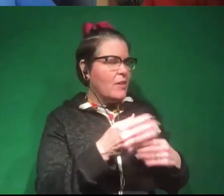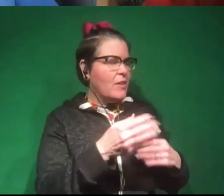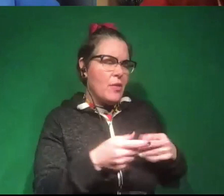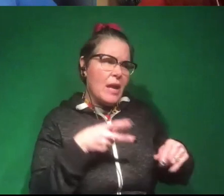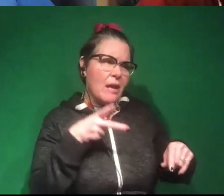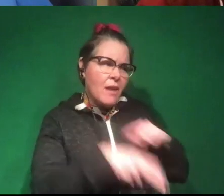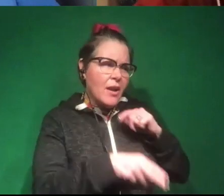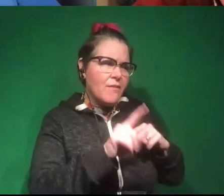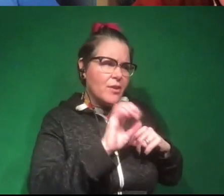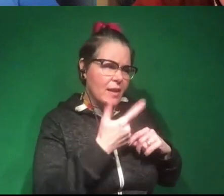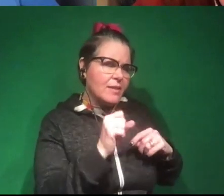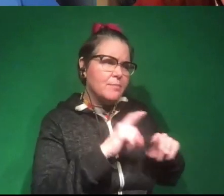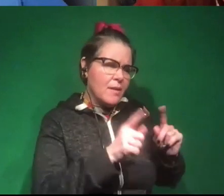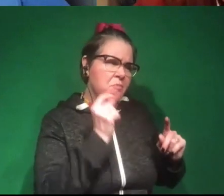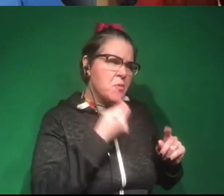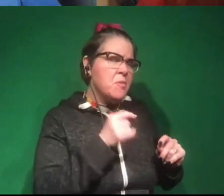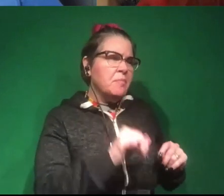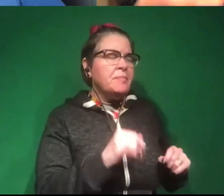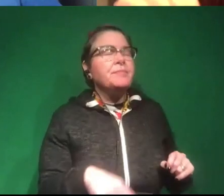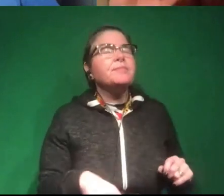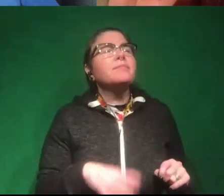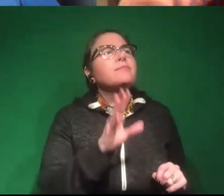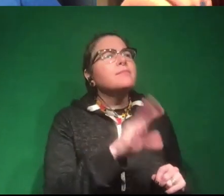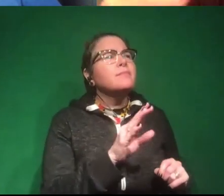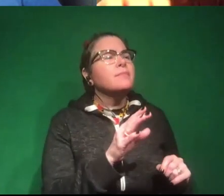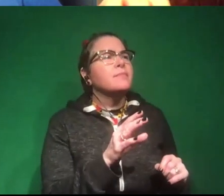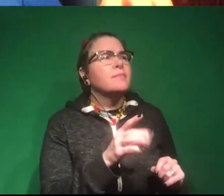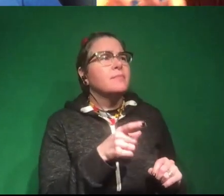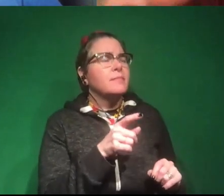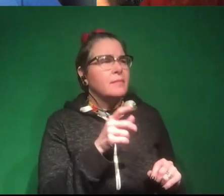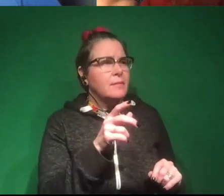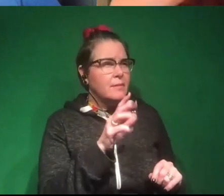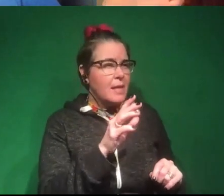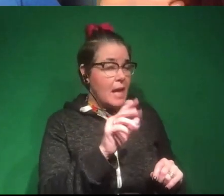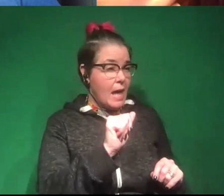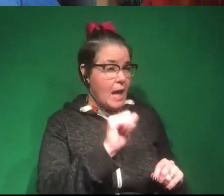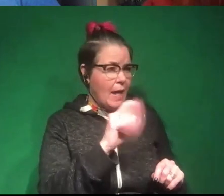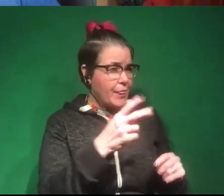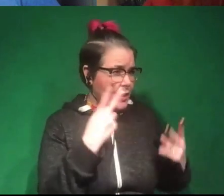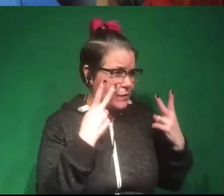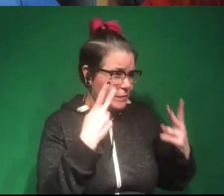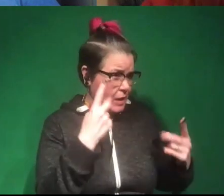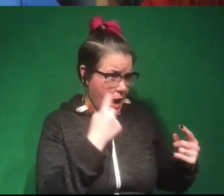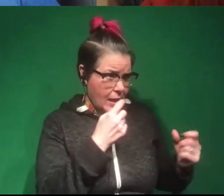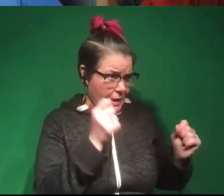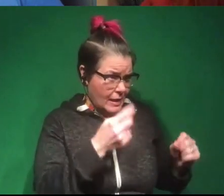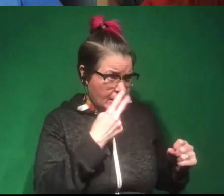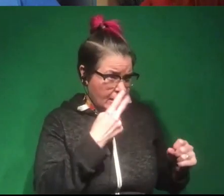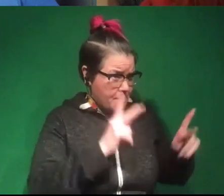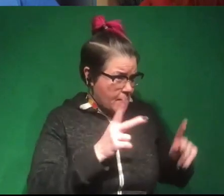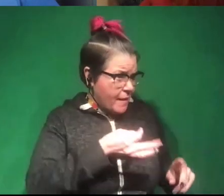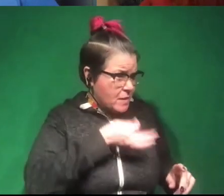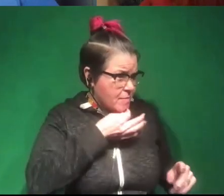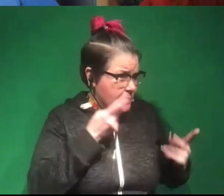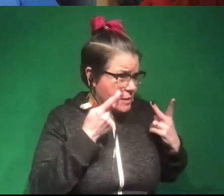pretty cool. Yeah. So how good is ant eyesight, and can an ant see a person?